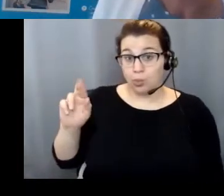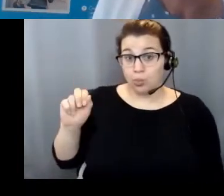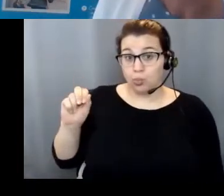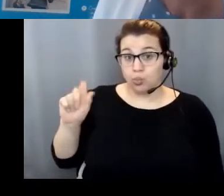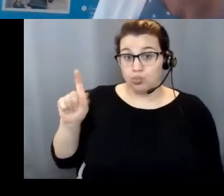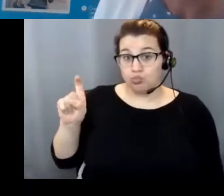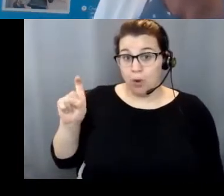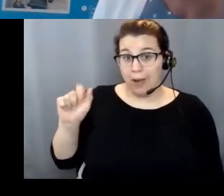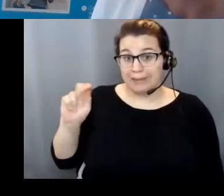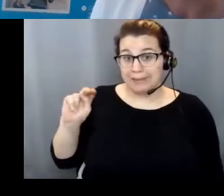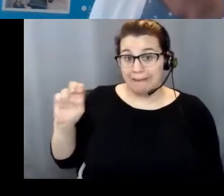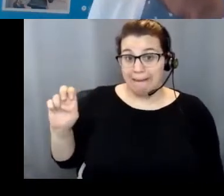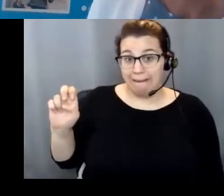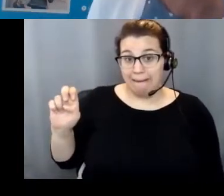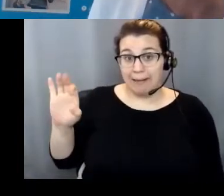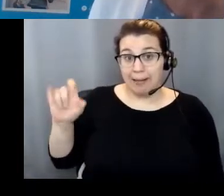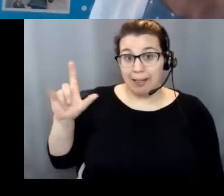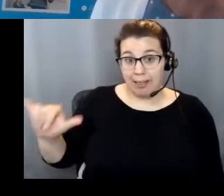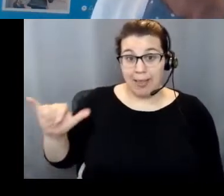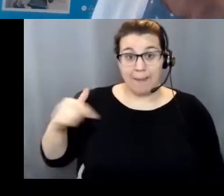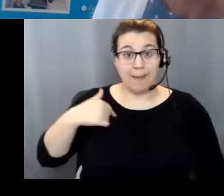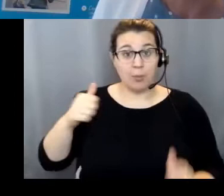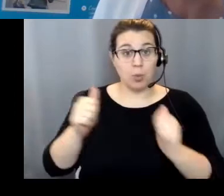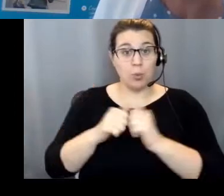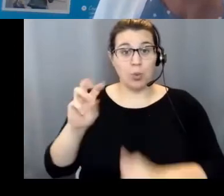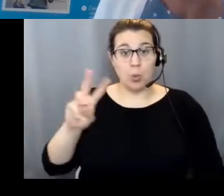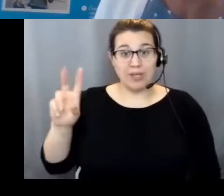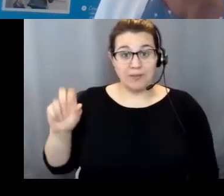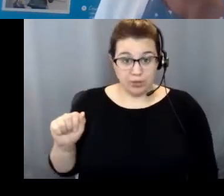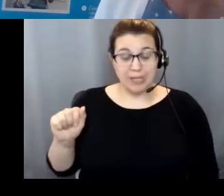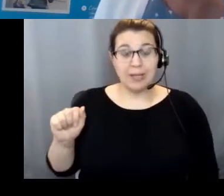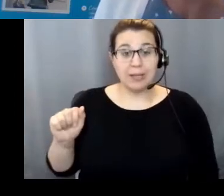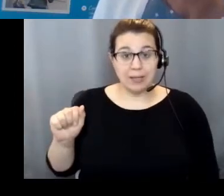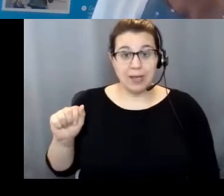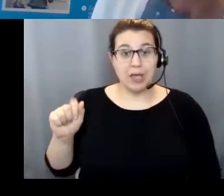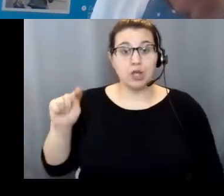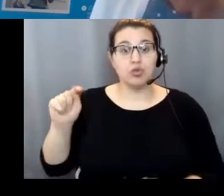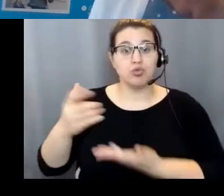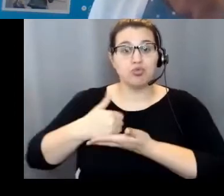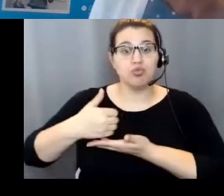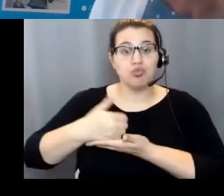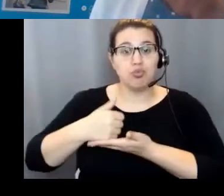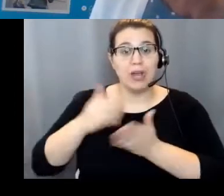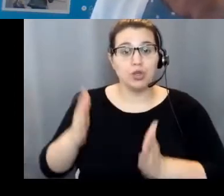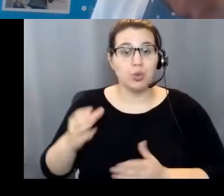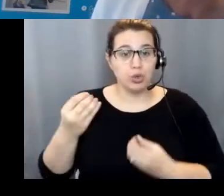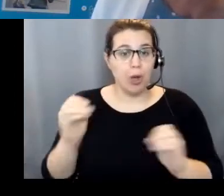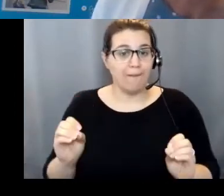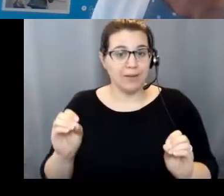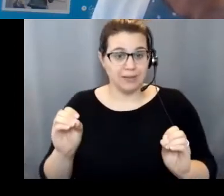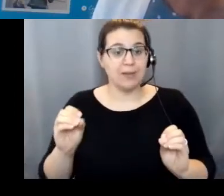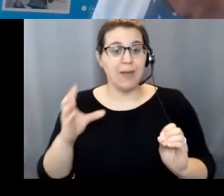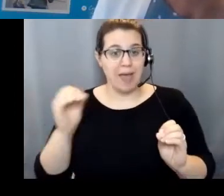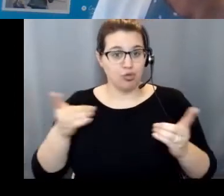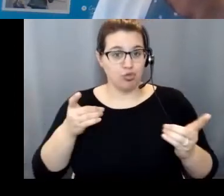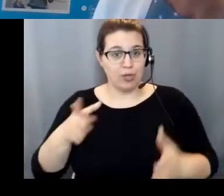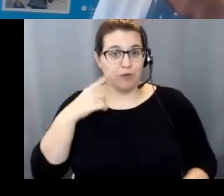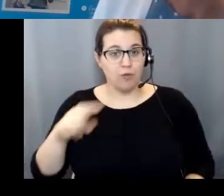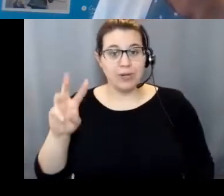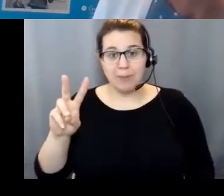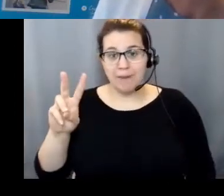West Virginia State Treasurer's Office and the Director of the WVABLE Savings Program, which stands for Achieving a Better